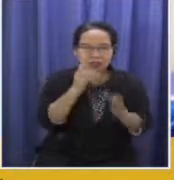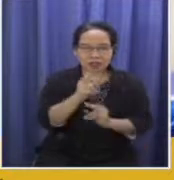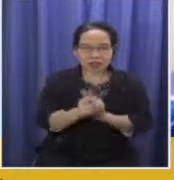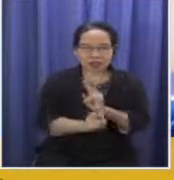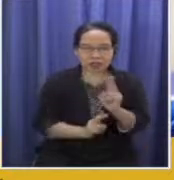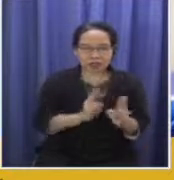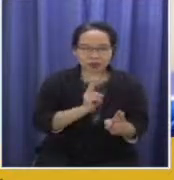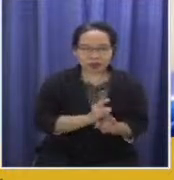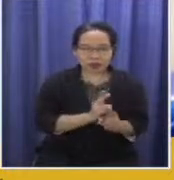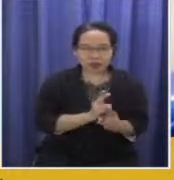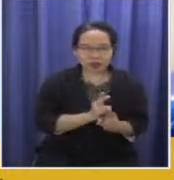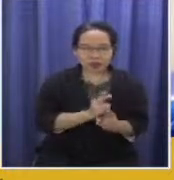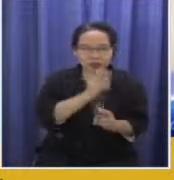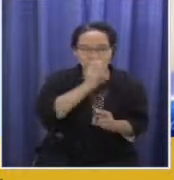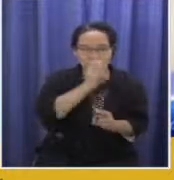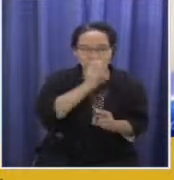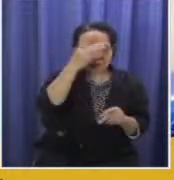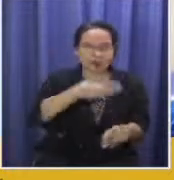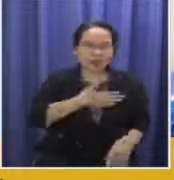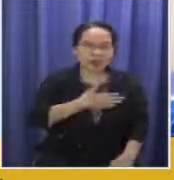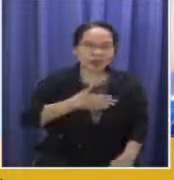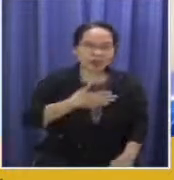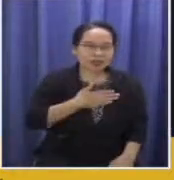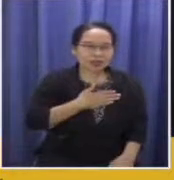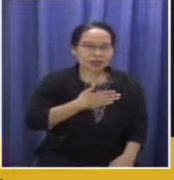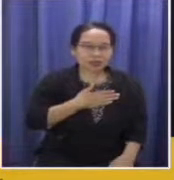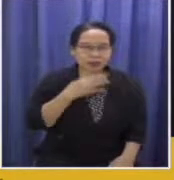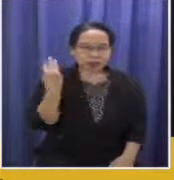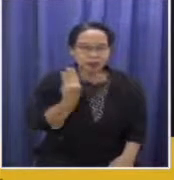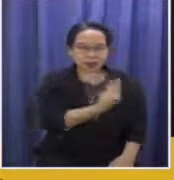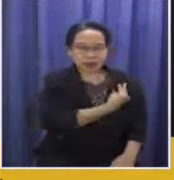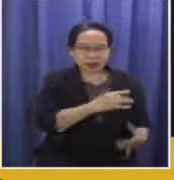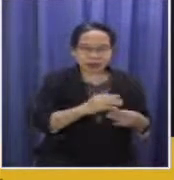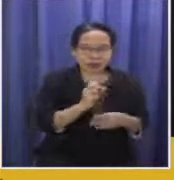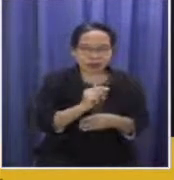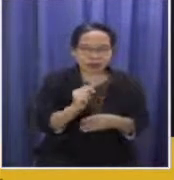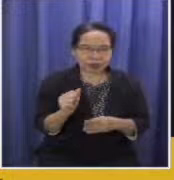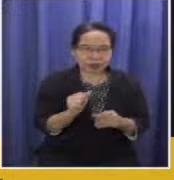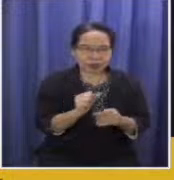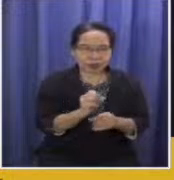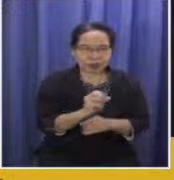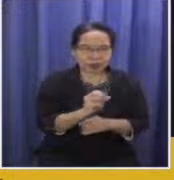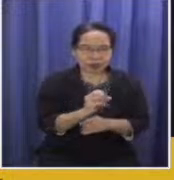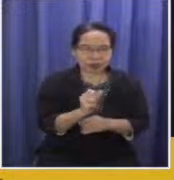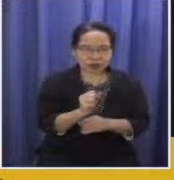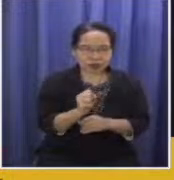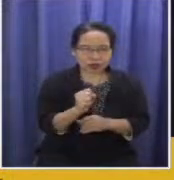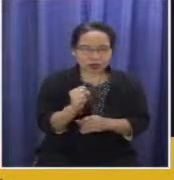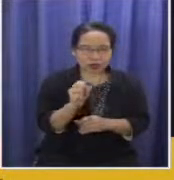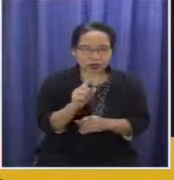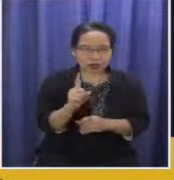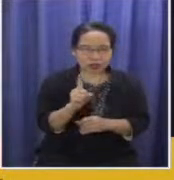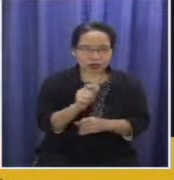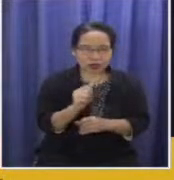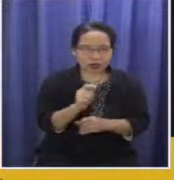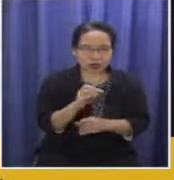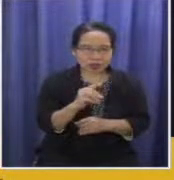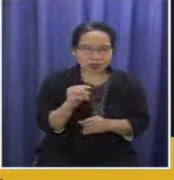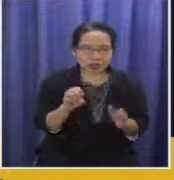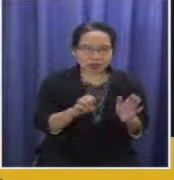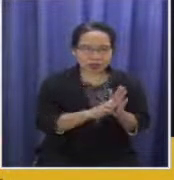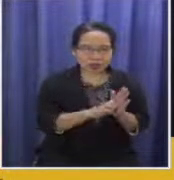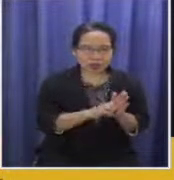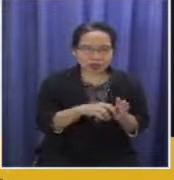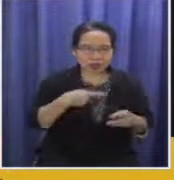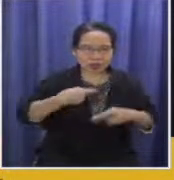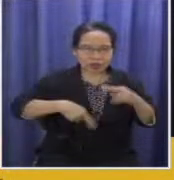universe. Brother Daniel, please. Members of NASA's OSIRIS-REx asteroid sample